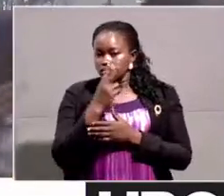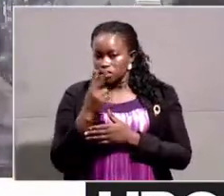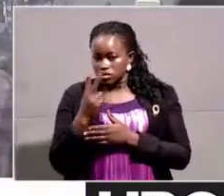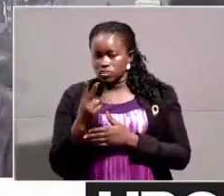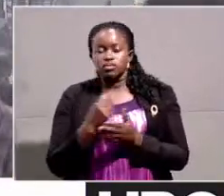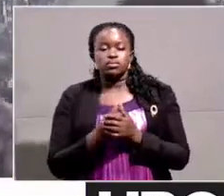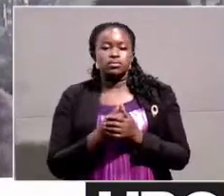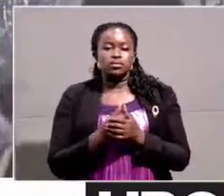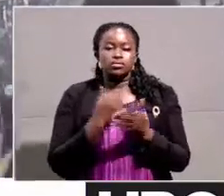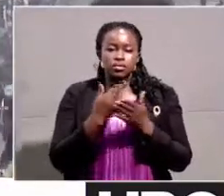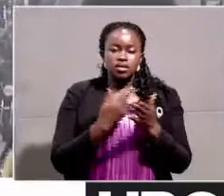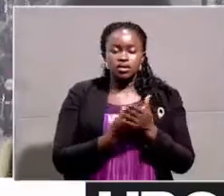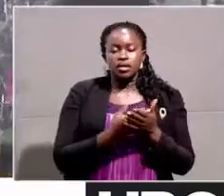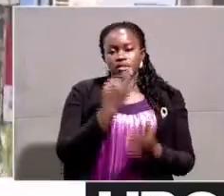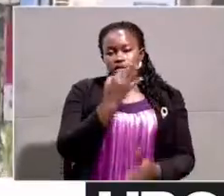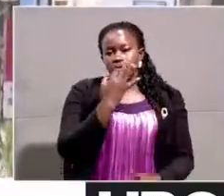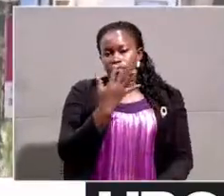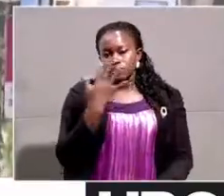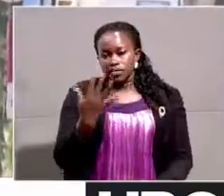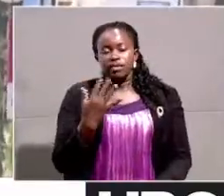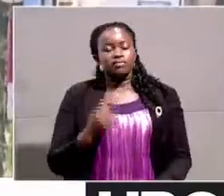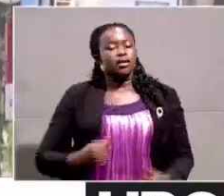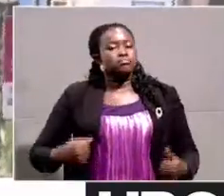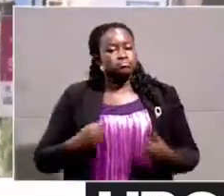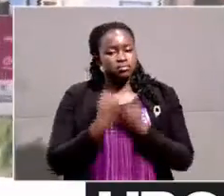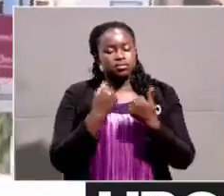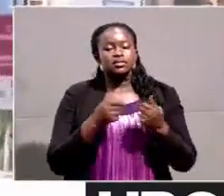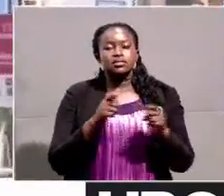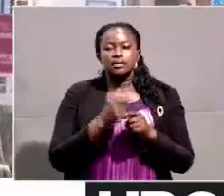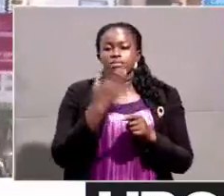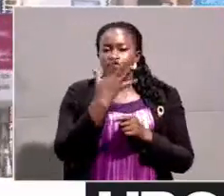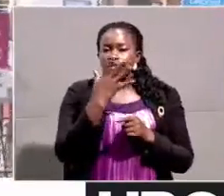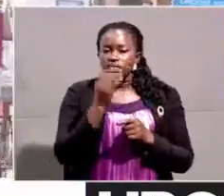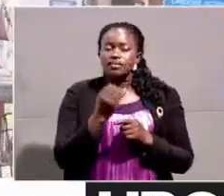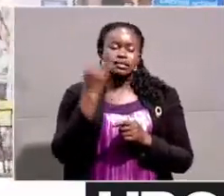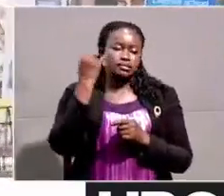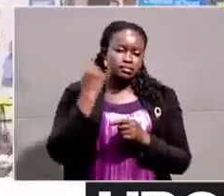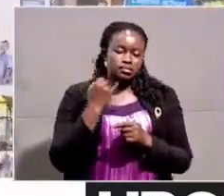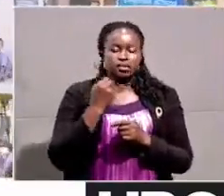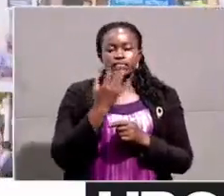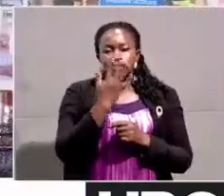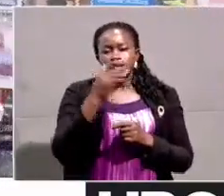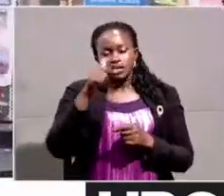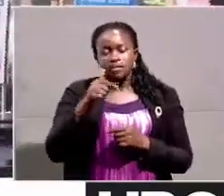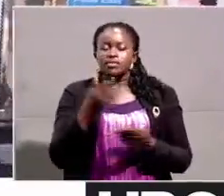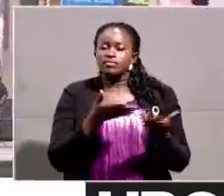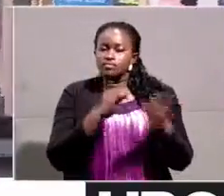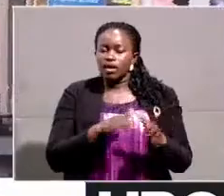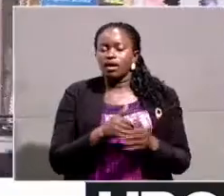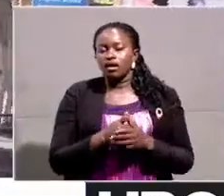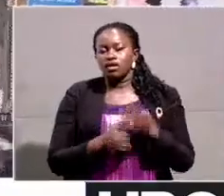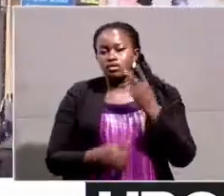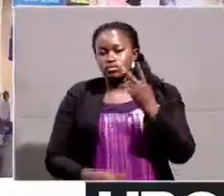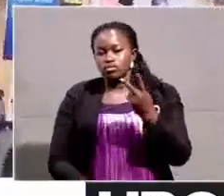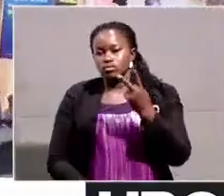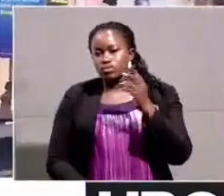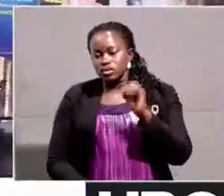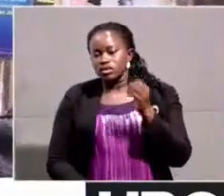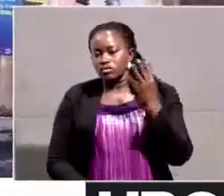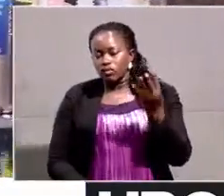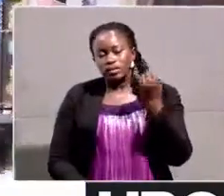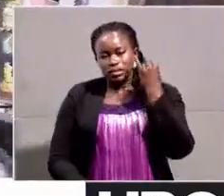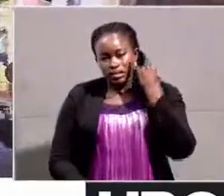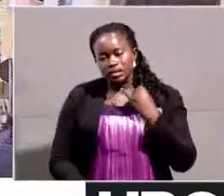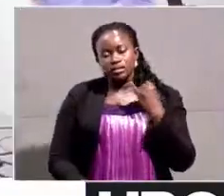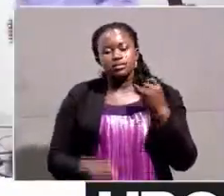registered 355 accidents, of which 50 were fatal, claiming 57 lives, 204 serious,